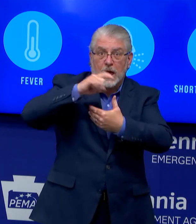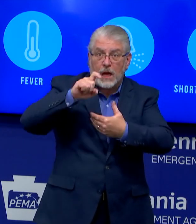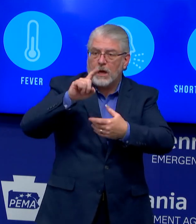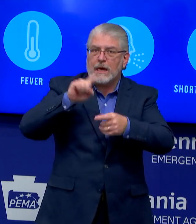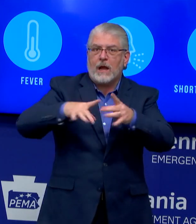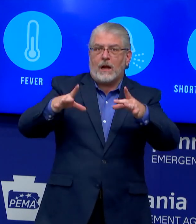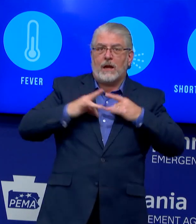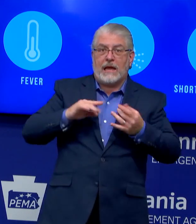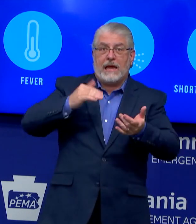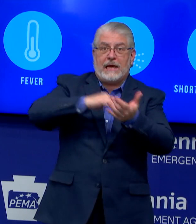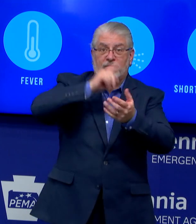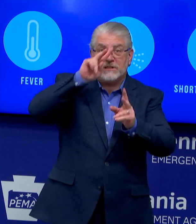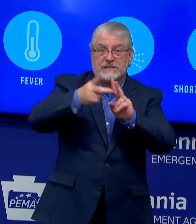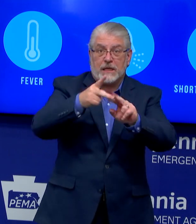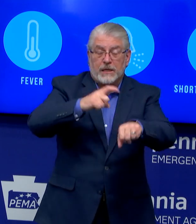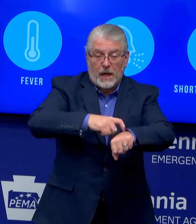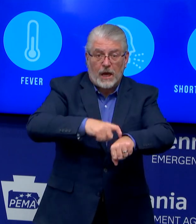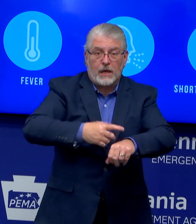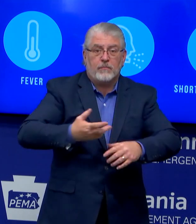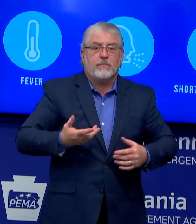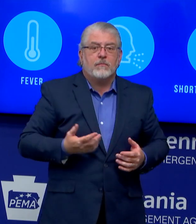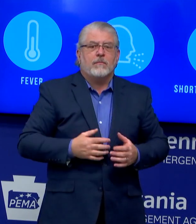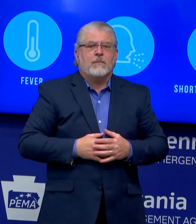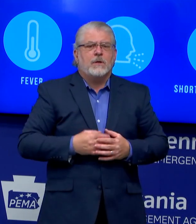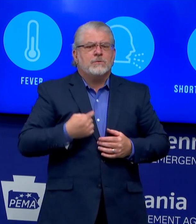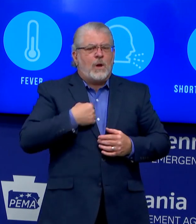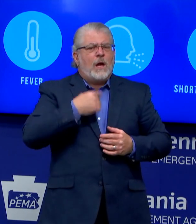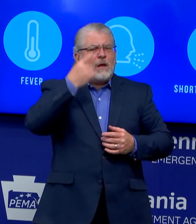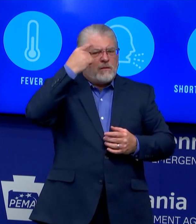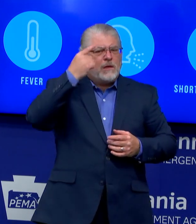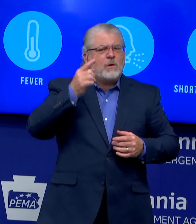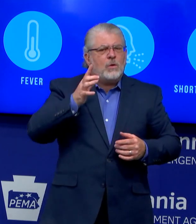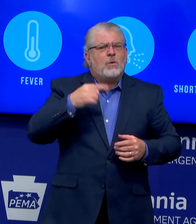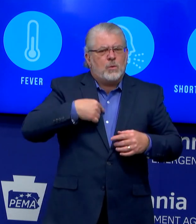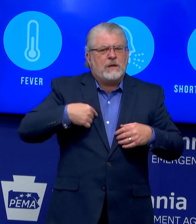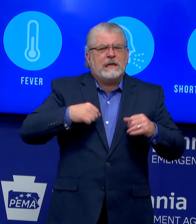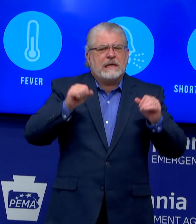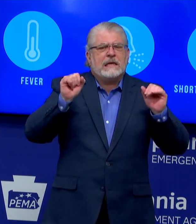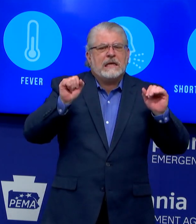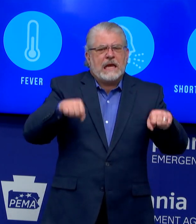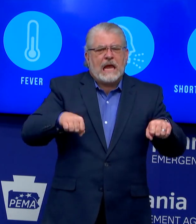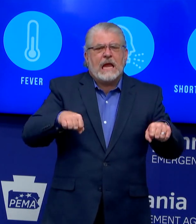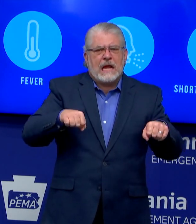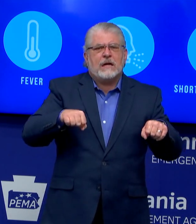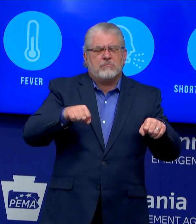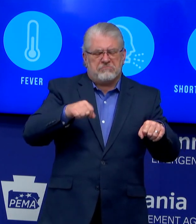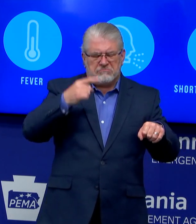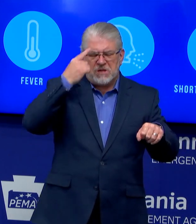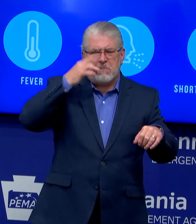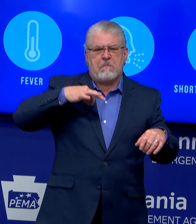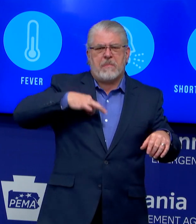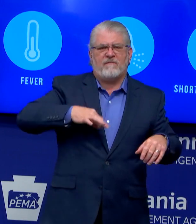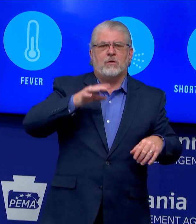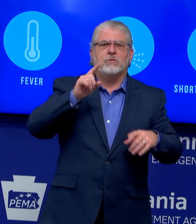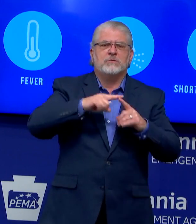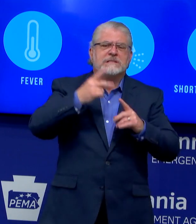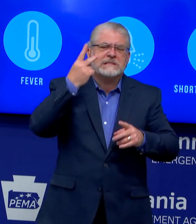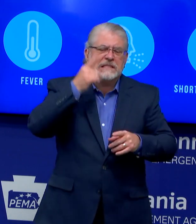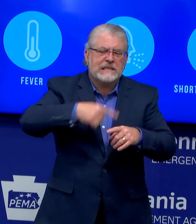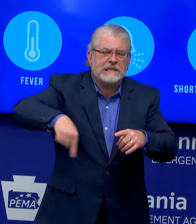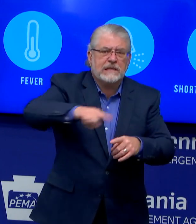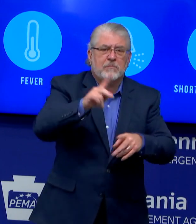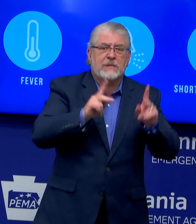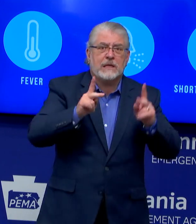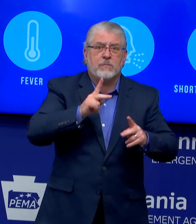able to start that type of testing. I think it'll be really useful to test people whether they're immune to the virus for healthcare